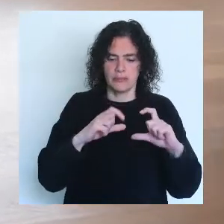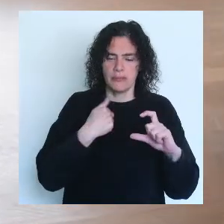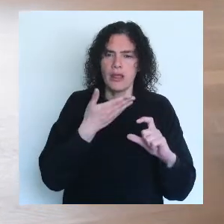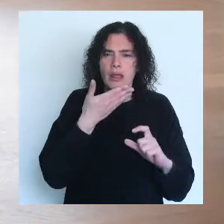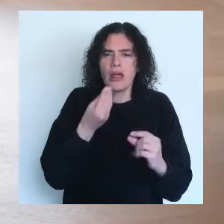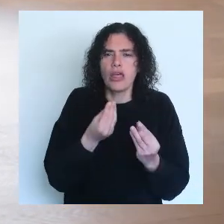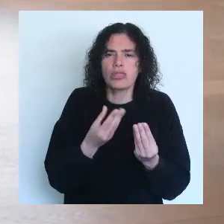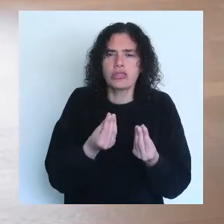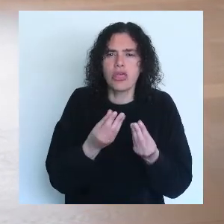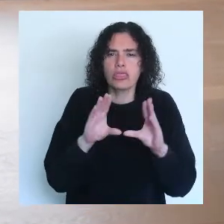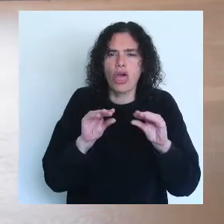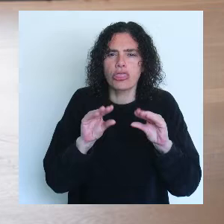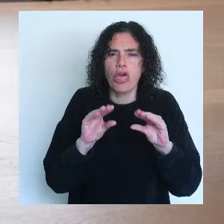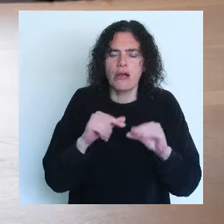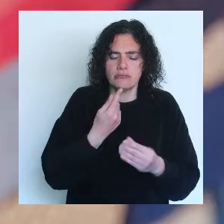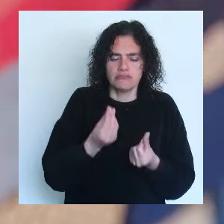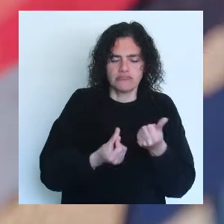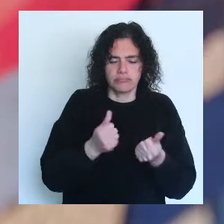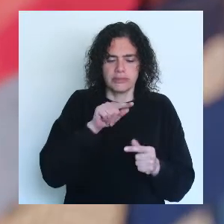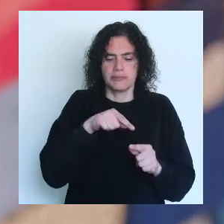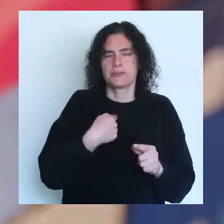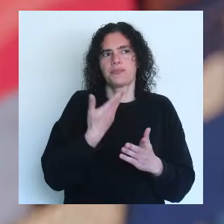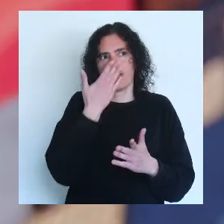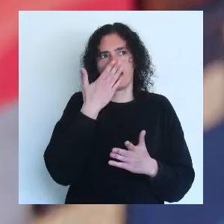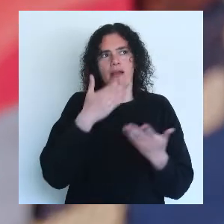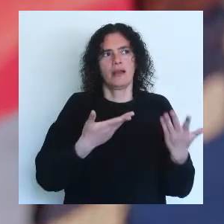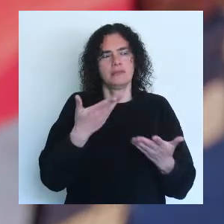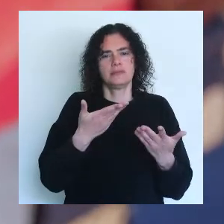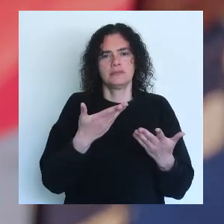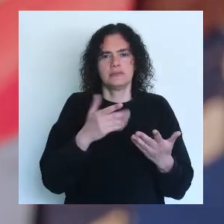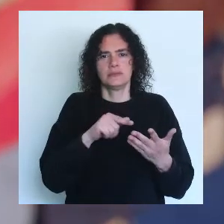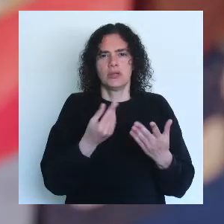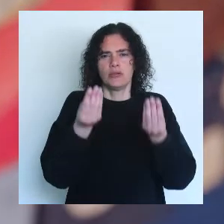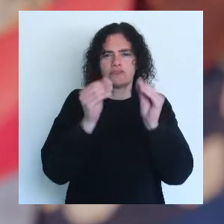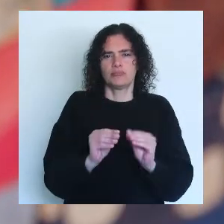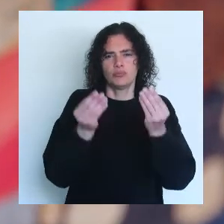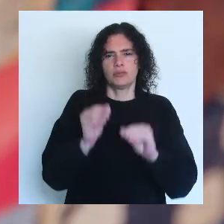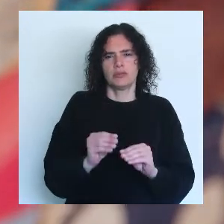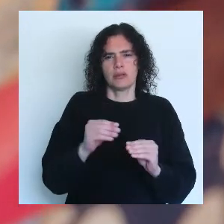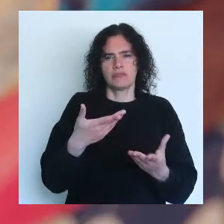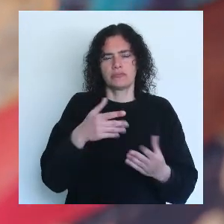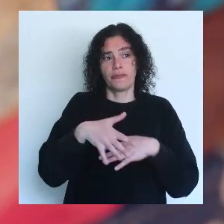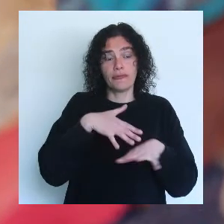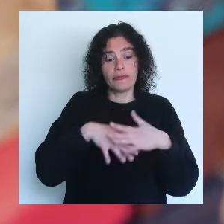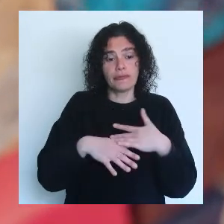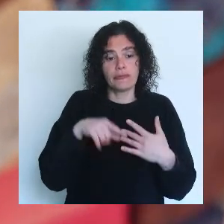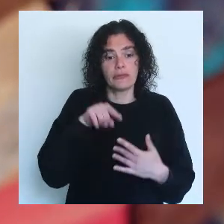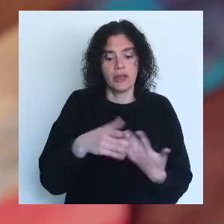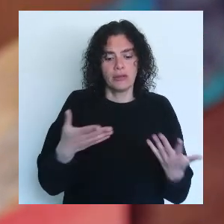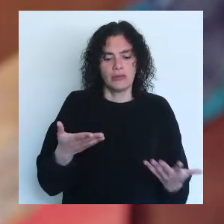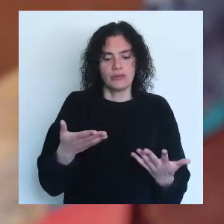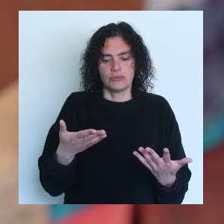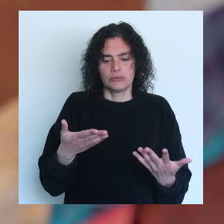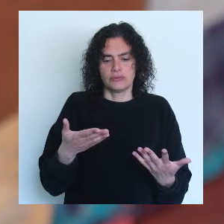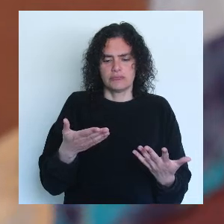softened. It's softened. It's a soft brick. It becomes almost a pictorial composition, though it's made